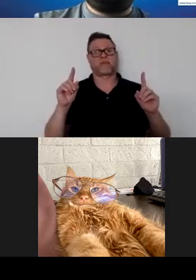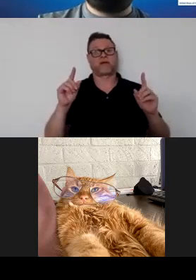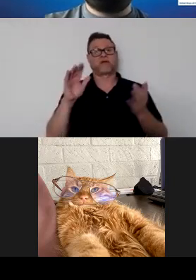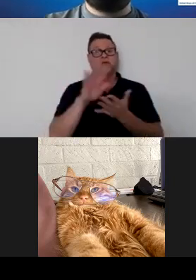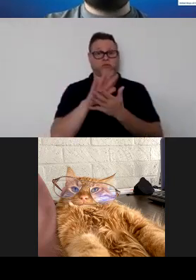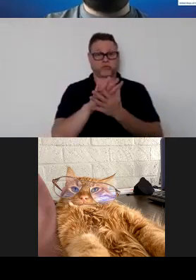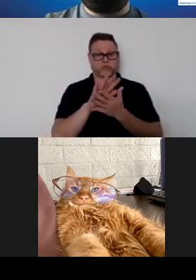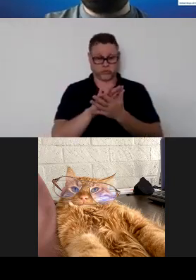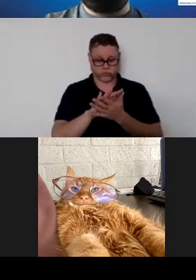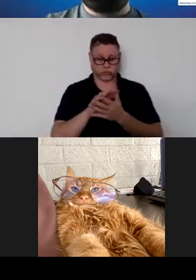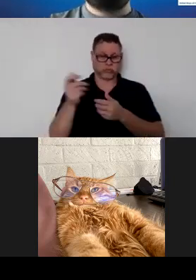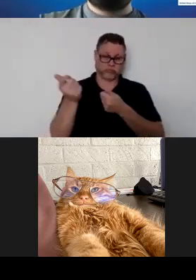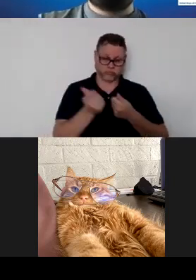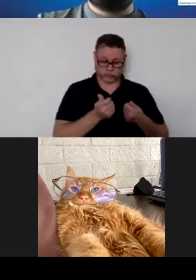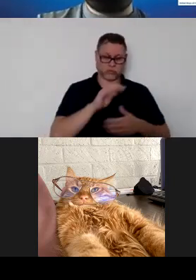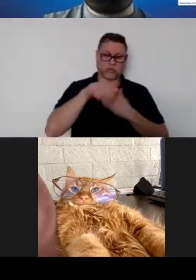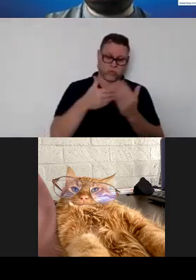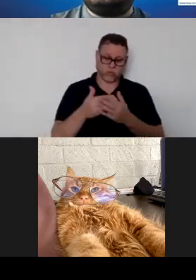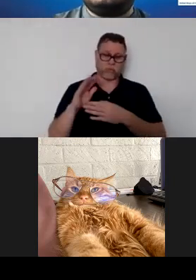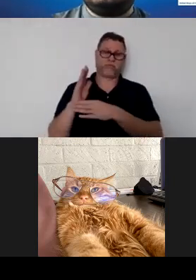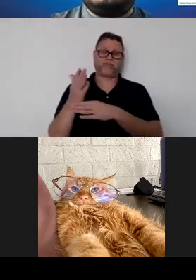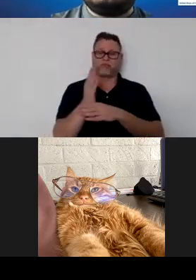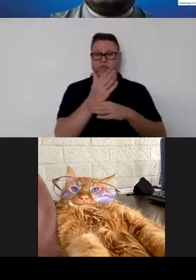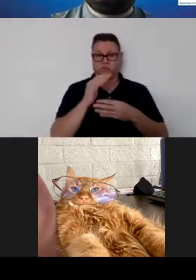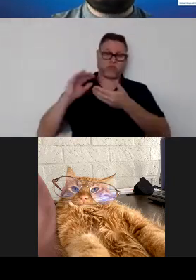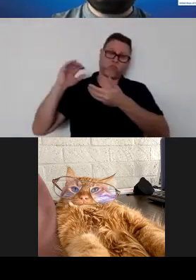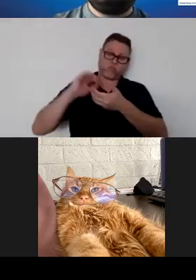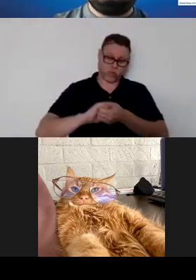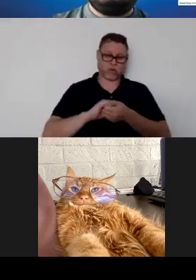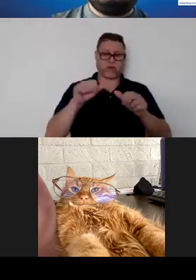on the capacities of all partners to their areas of expertise.